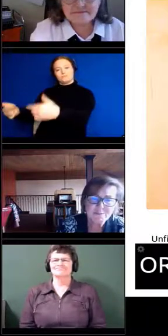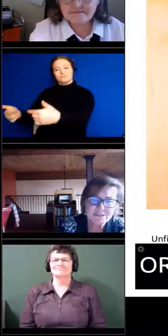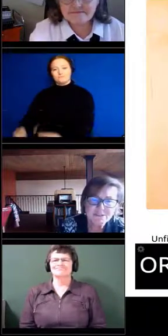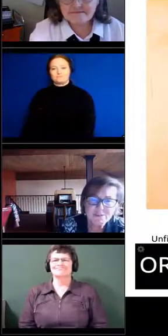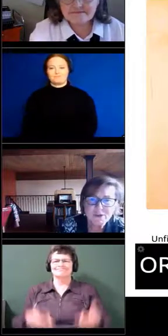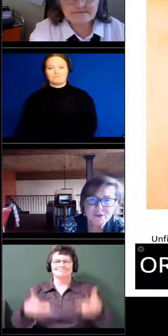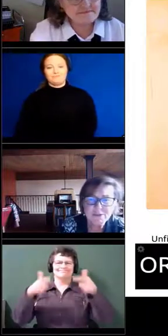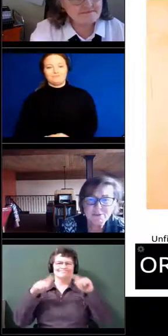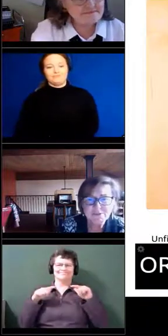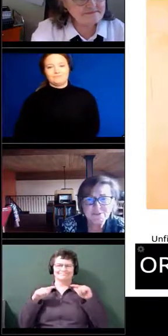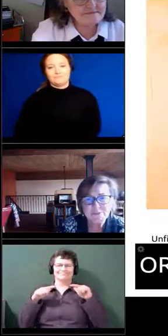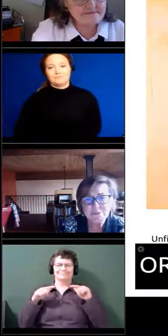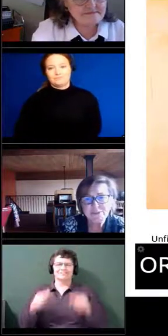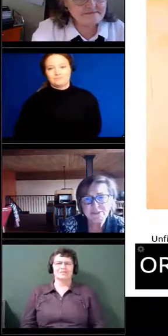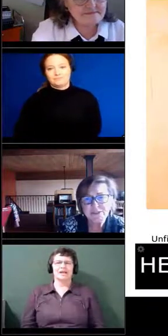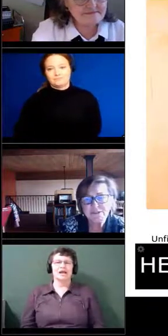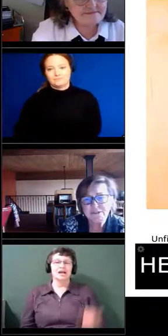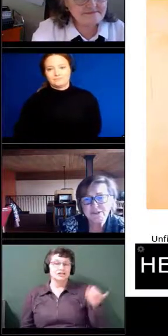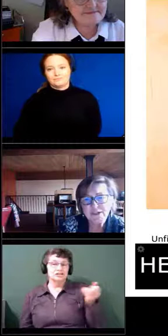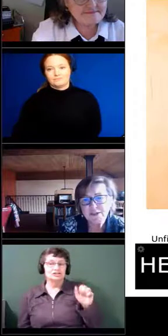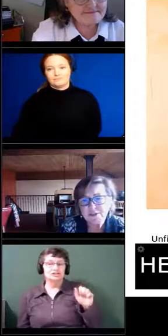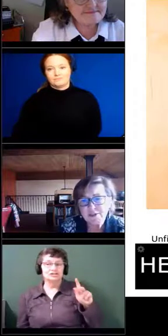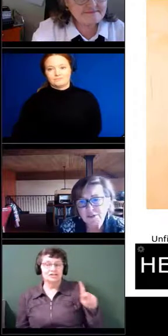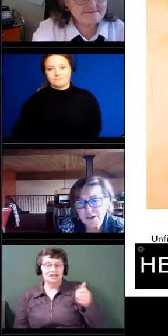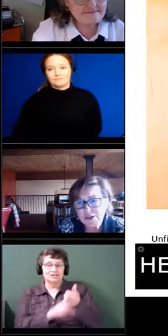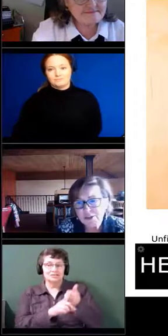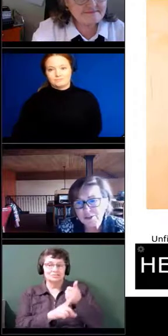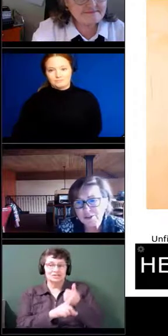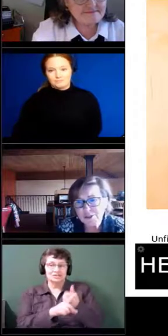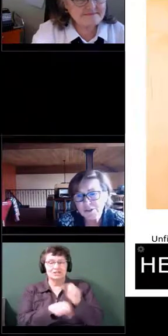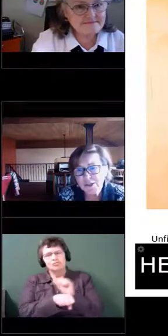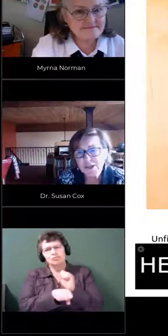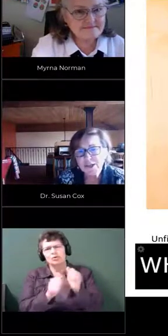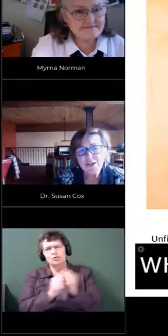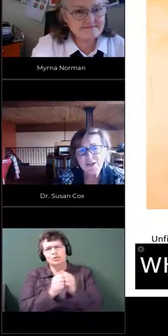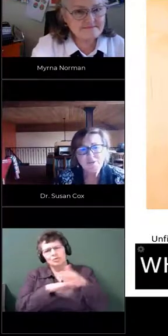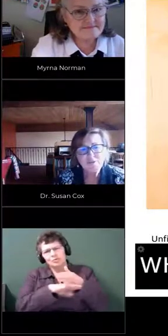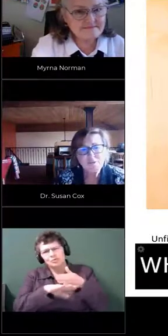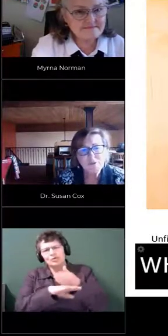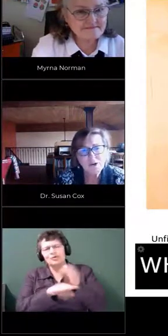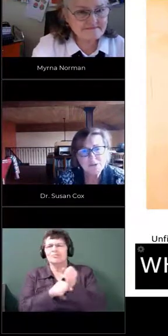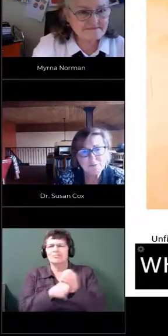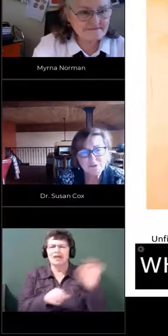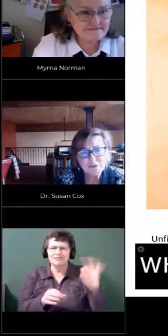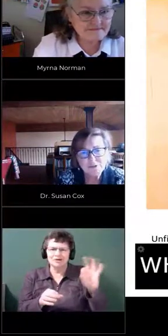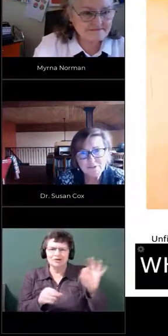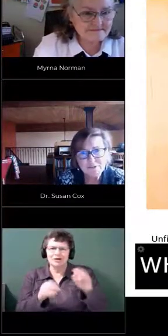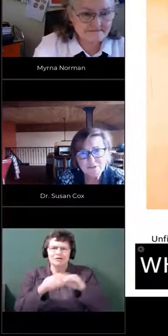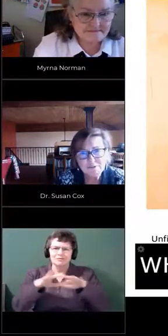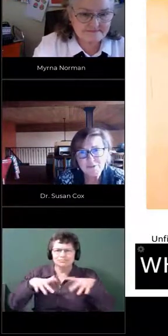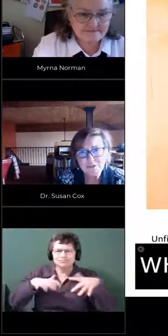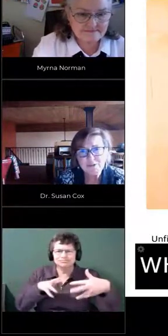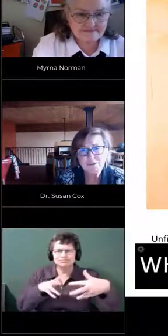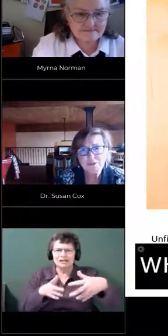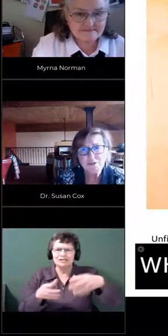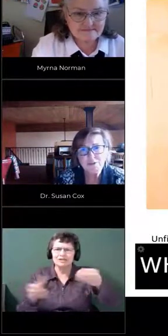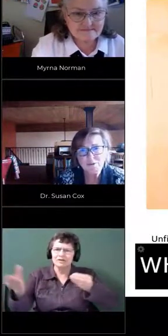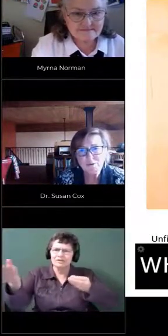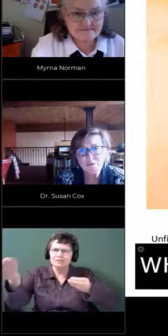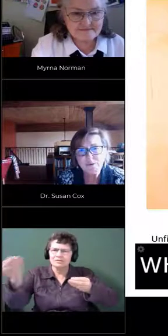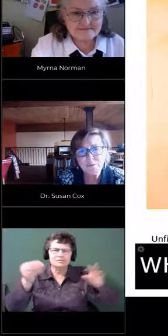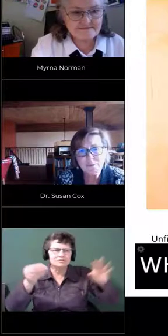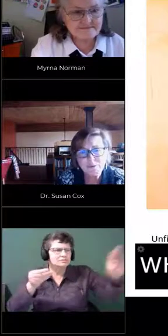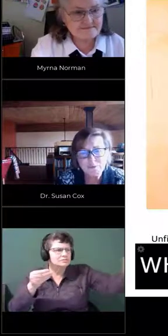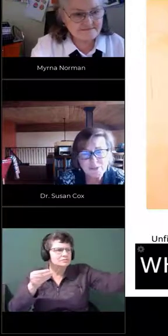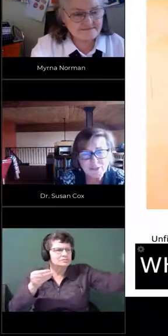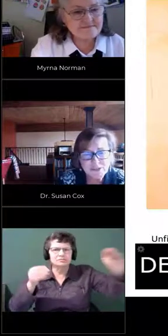these pieces, and while he was assembling this collage, he described all the different veneers that he